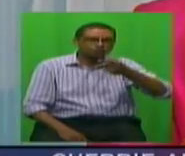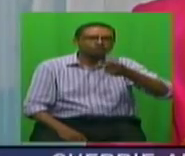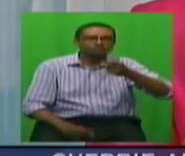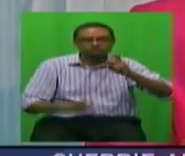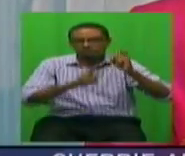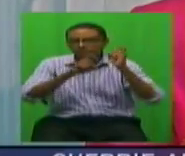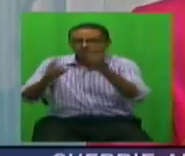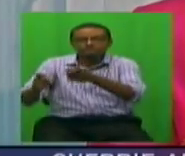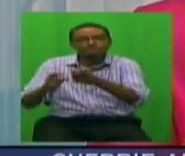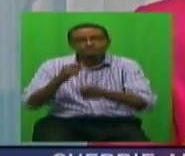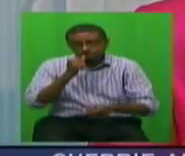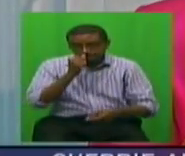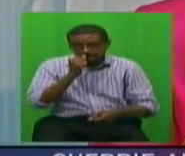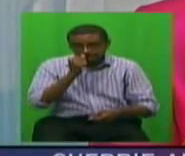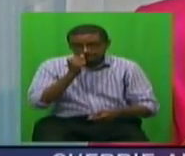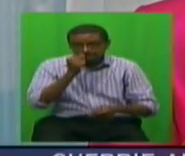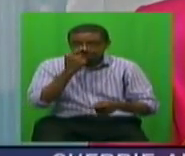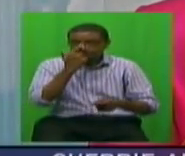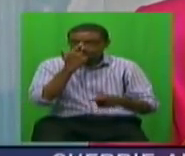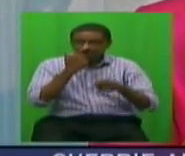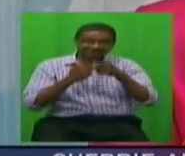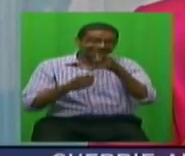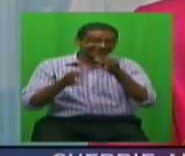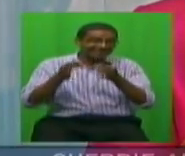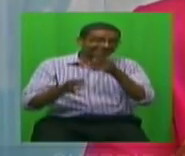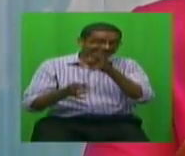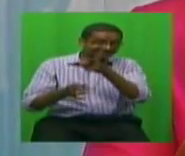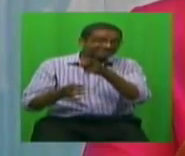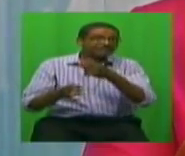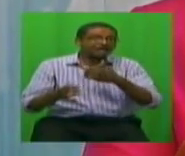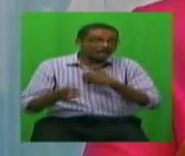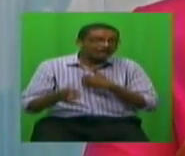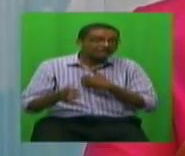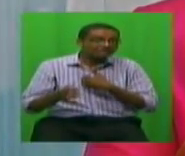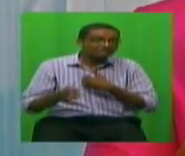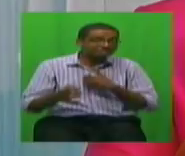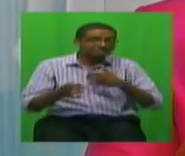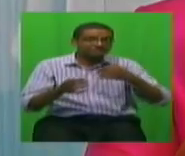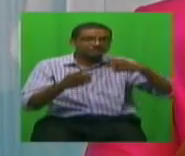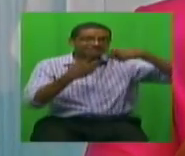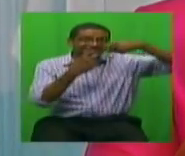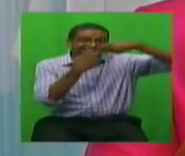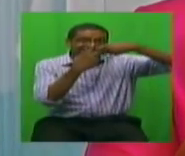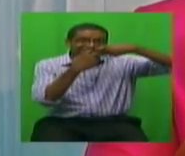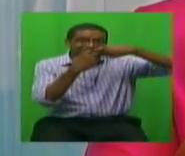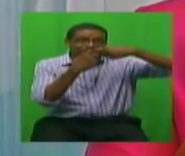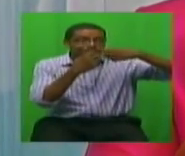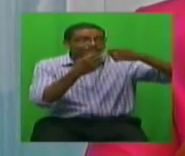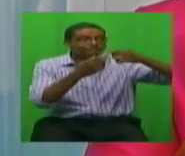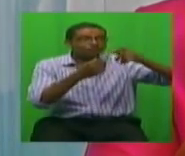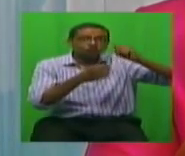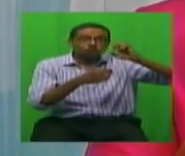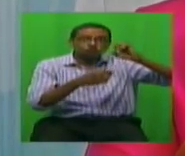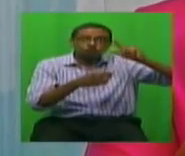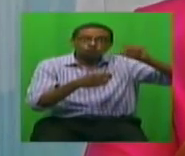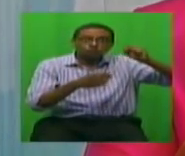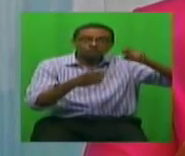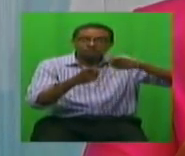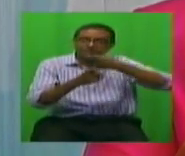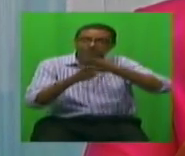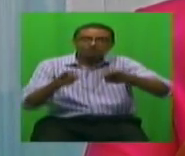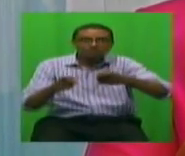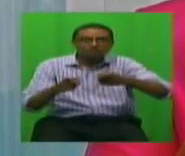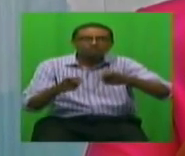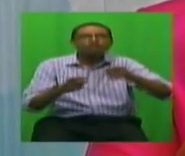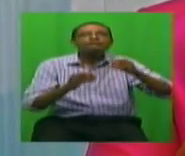homeowner who may have suffered electrical damage, a grant of up to $25,000 is provided. In terms of